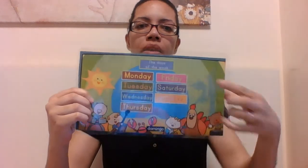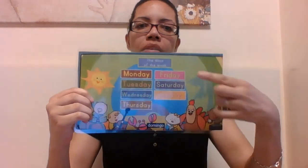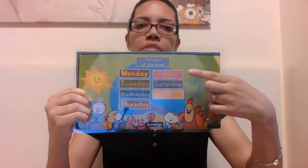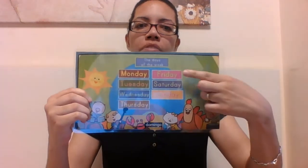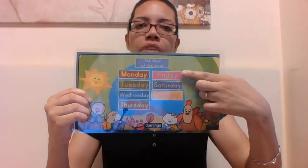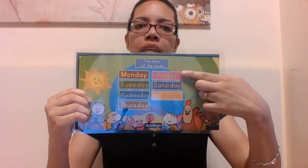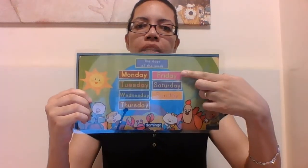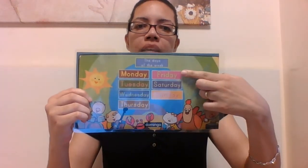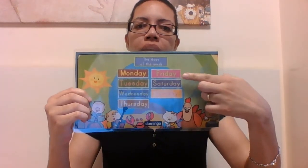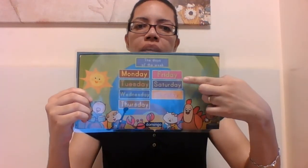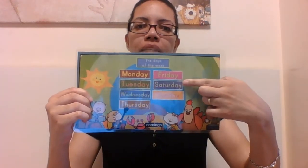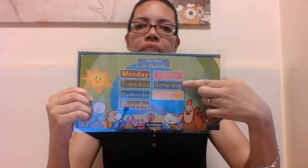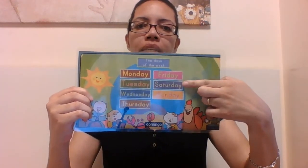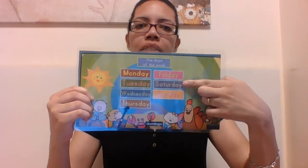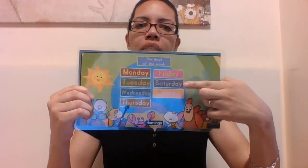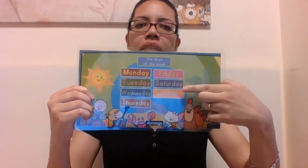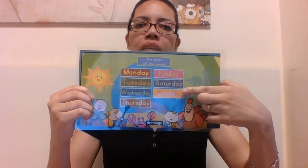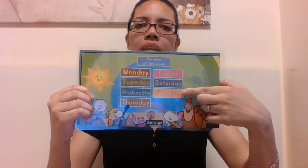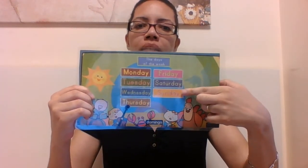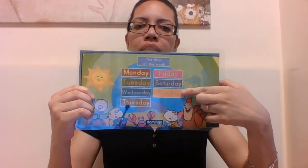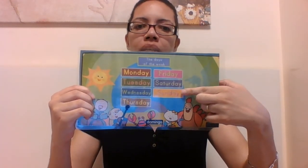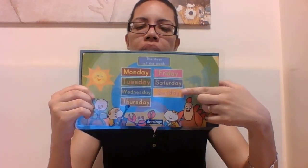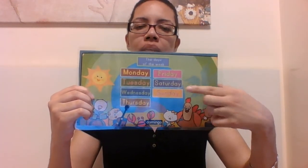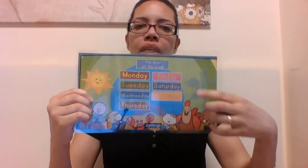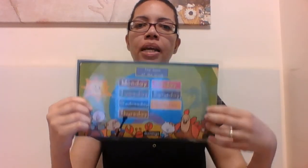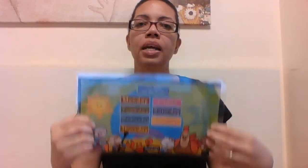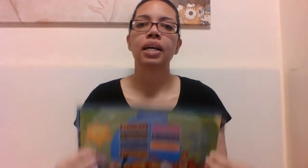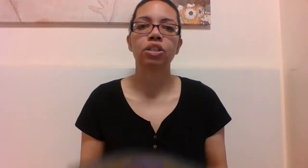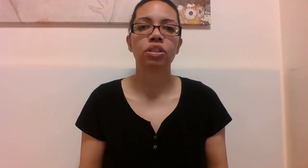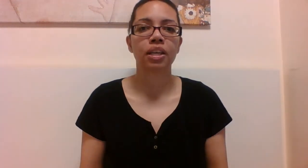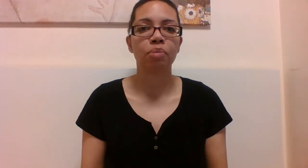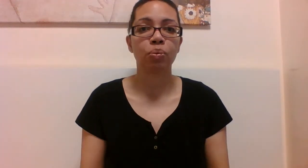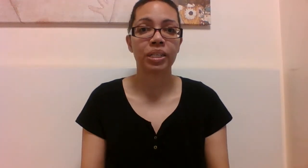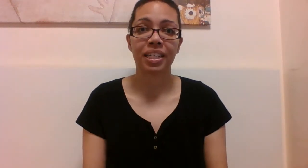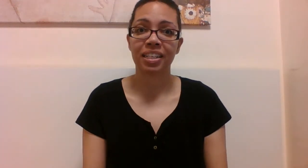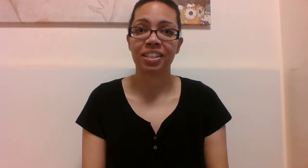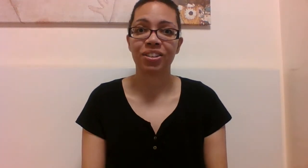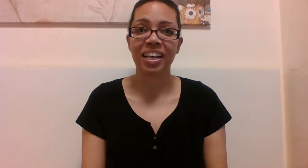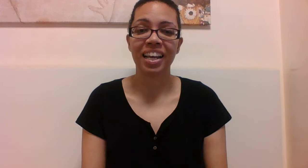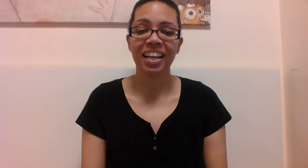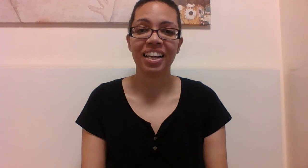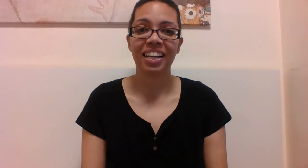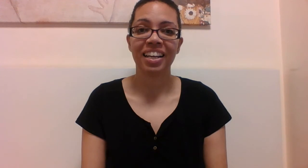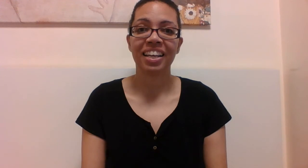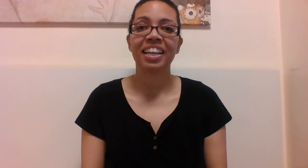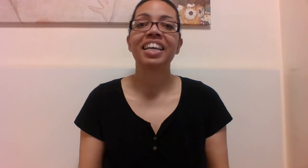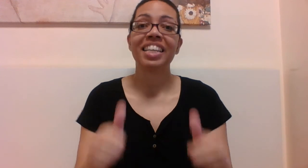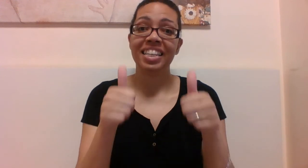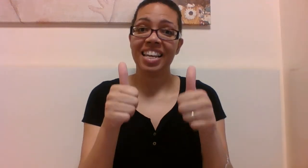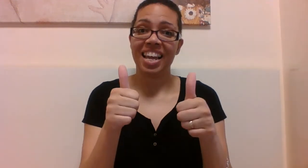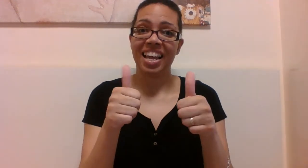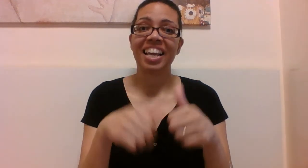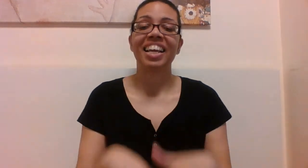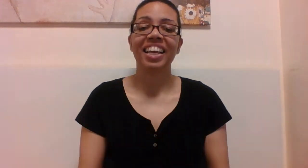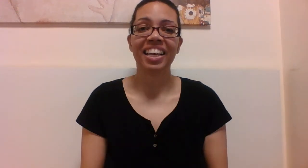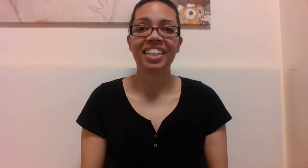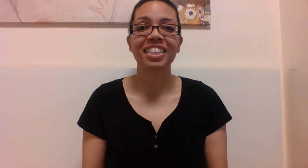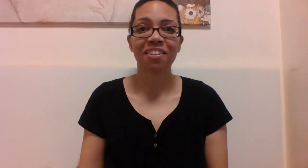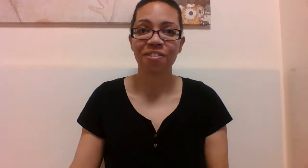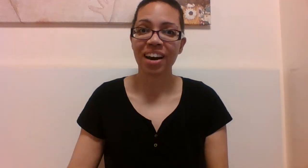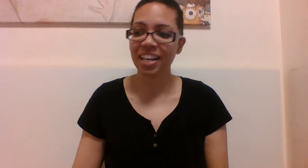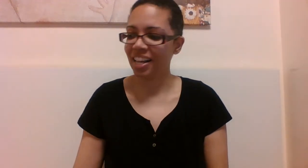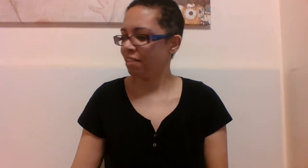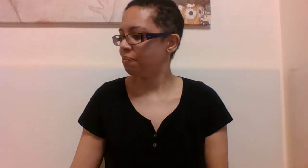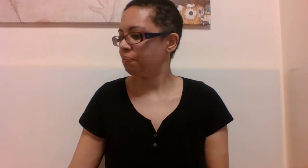Thursday, Friday, Saturday, and Sunday. Can you tell me which day is today? Yeah,